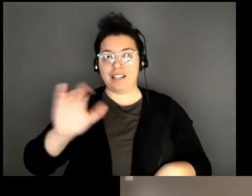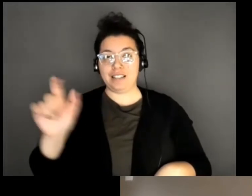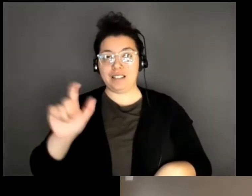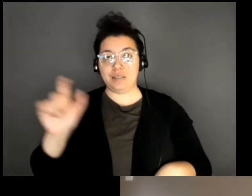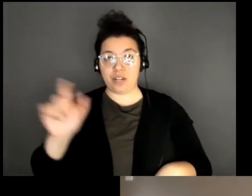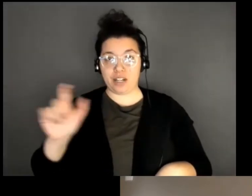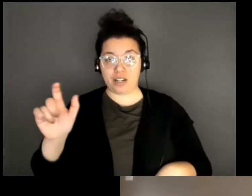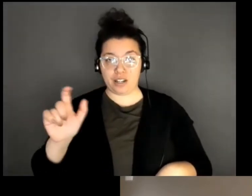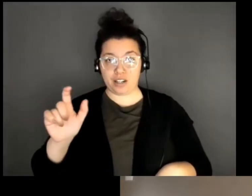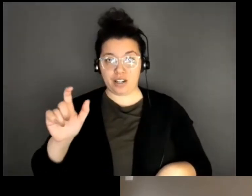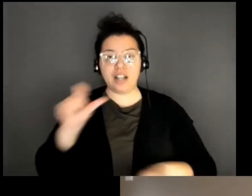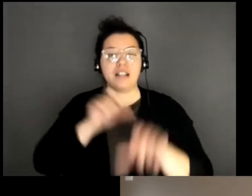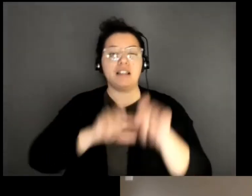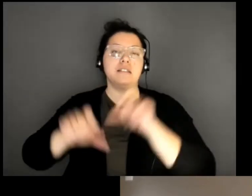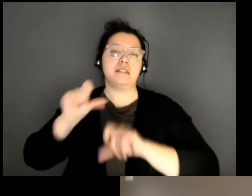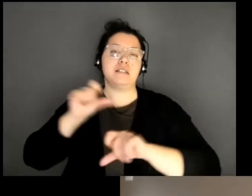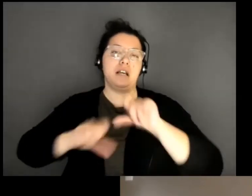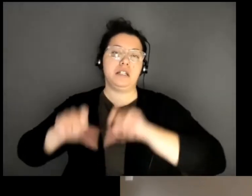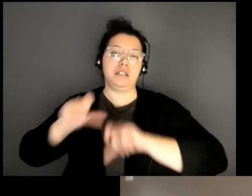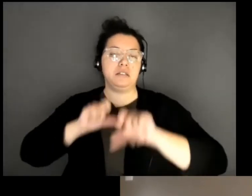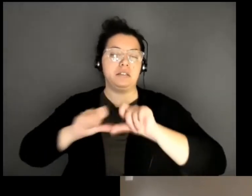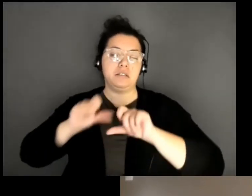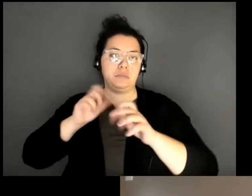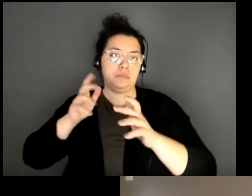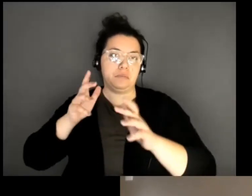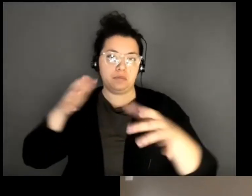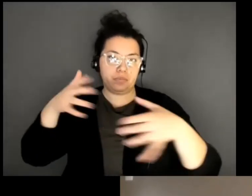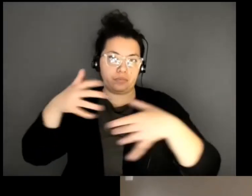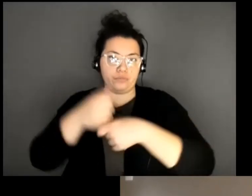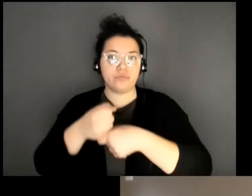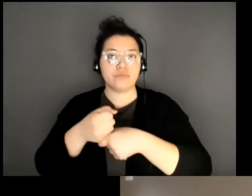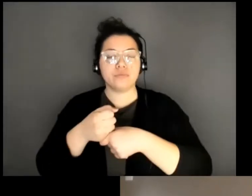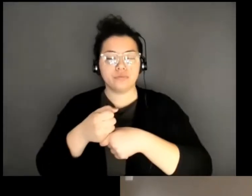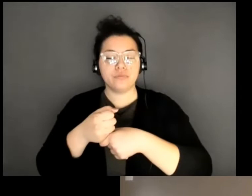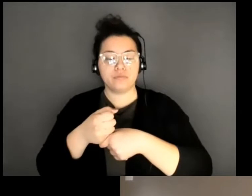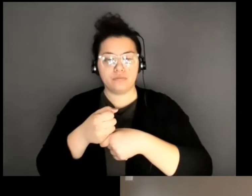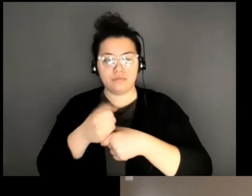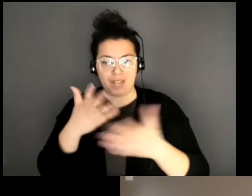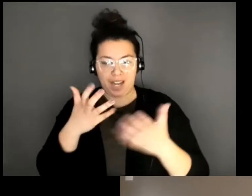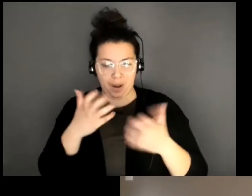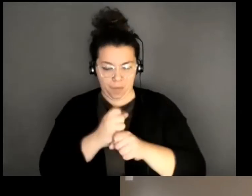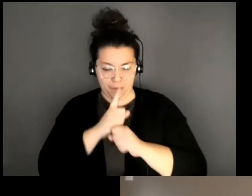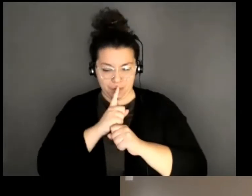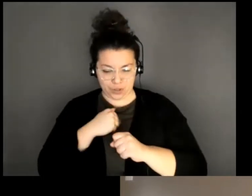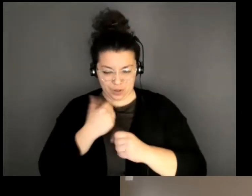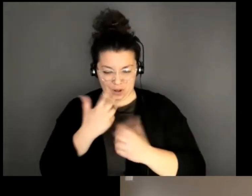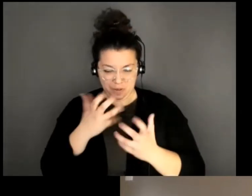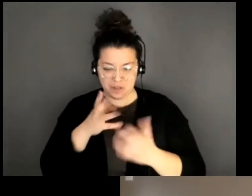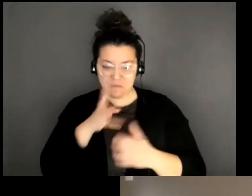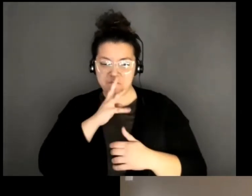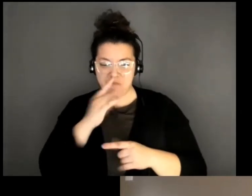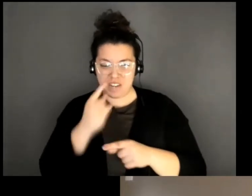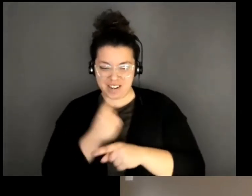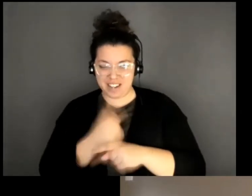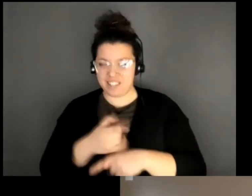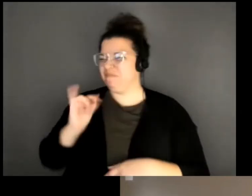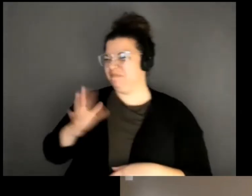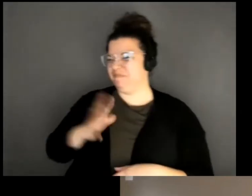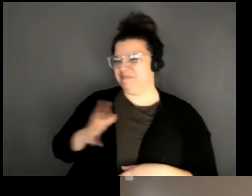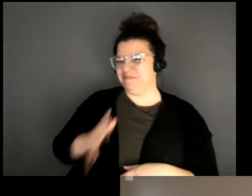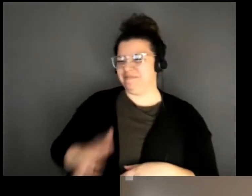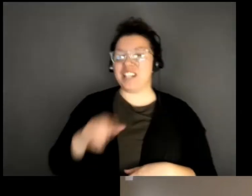behind it in a nutshell is that it takes, and I want to make sure, I'm going to read this to make sure I get it right. It's okay. But it